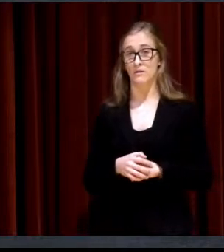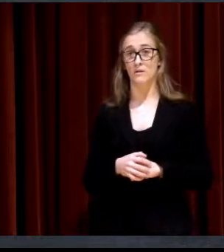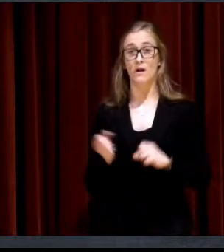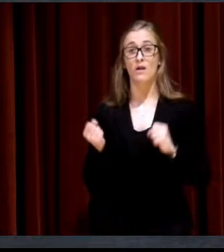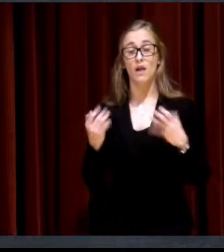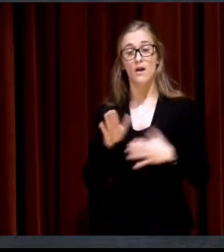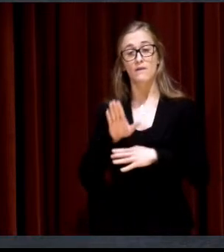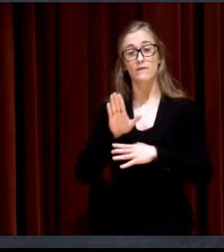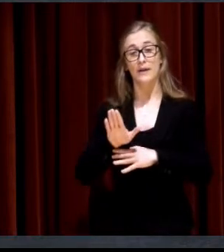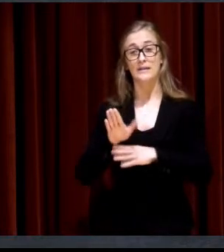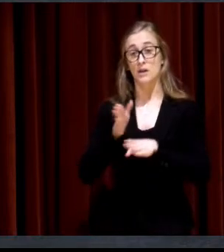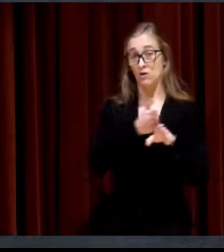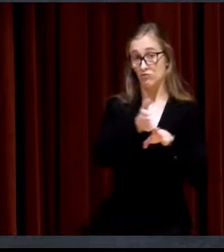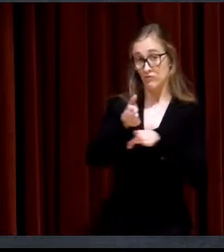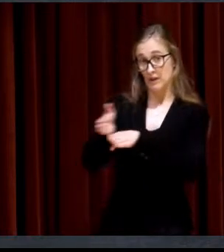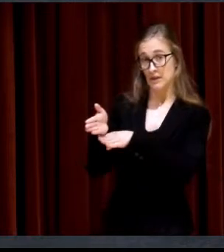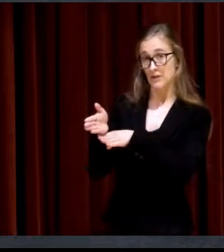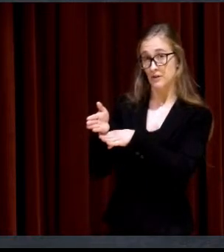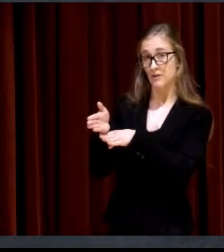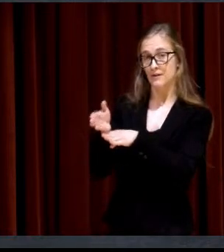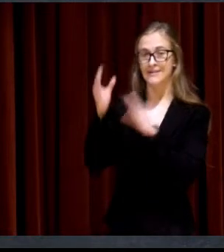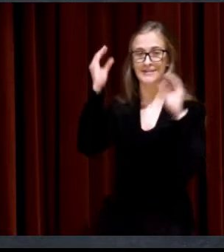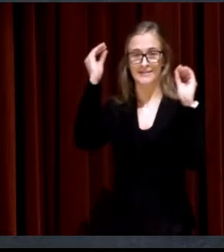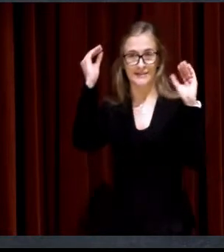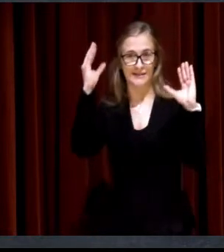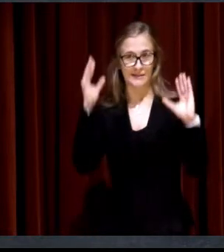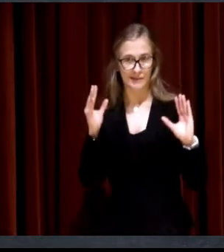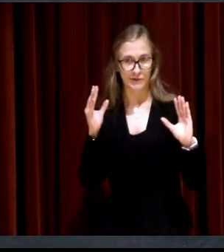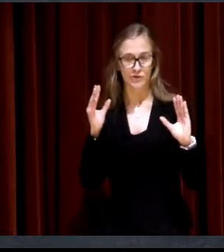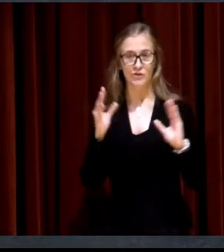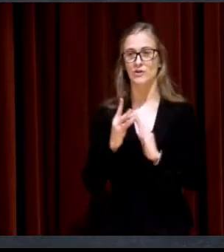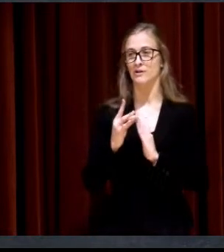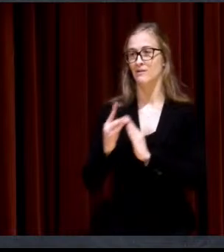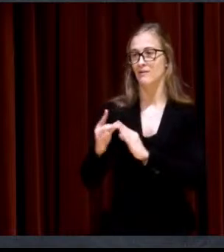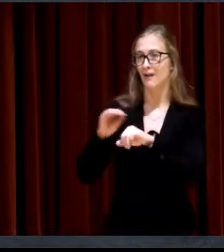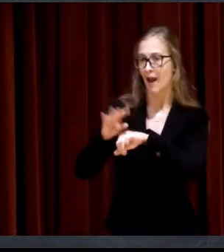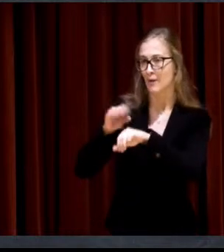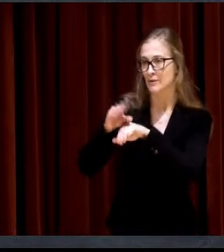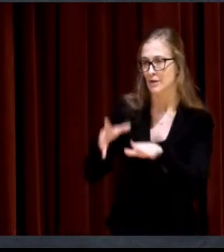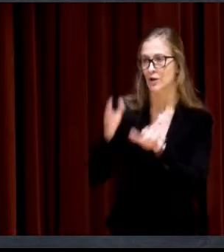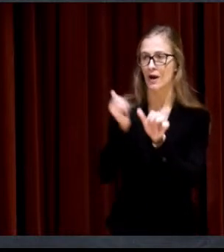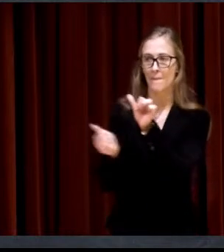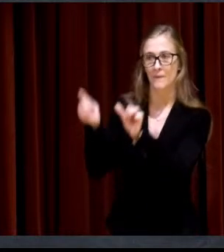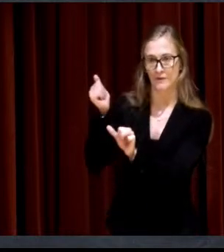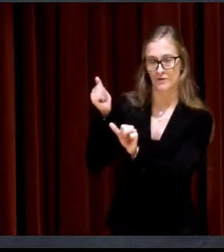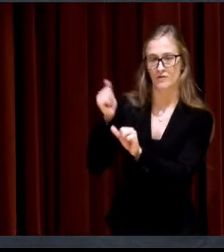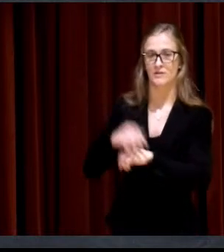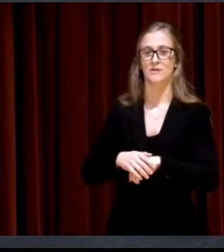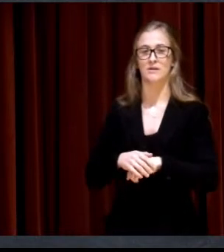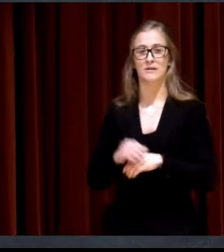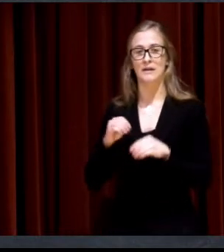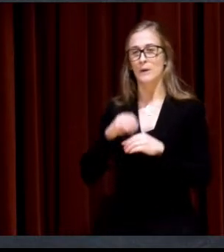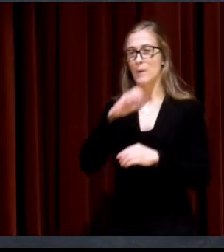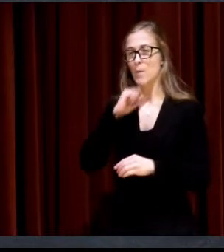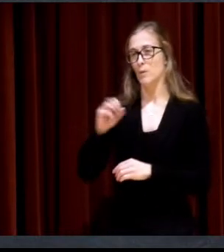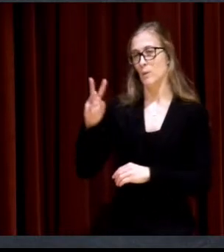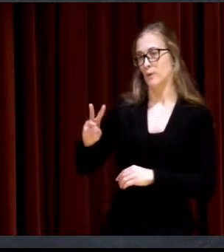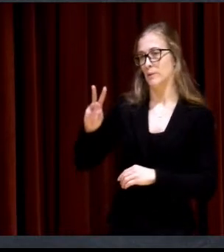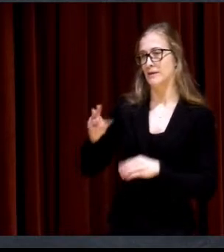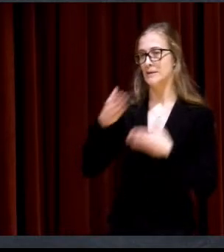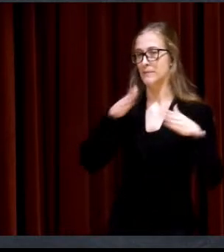part of his career as a teacher, guidance counselor, administrator in the old Wilmington Public School